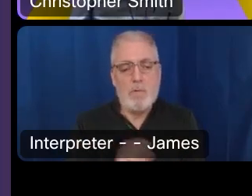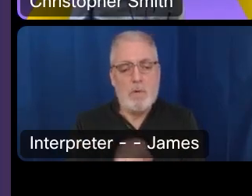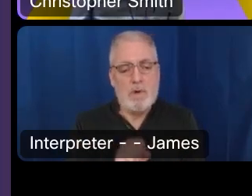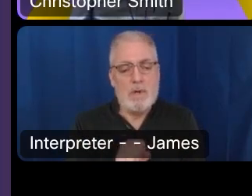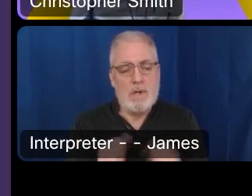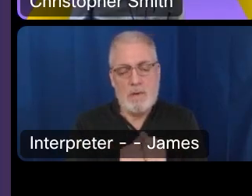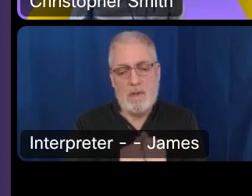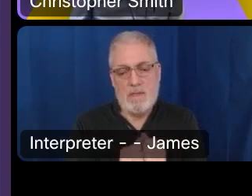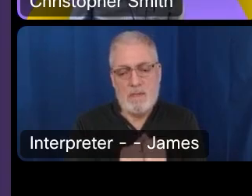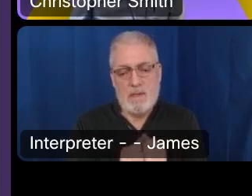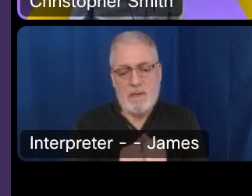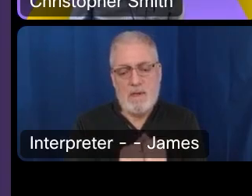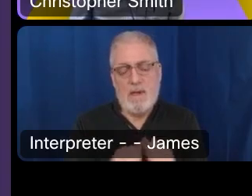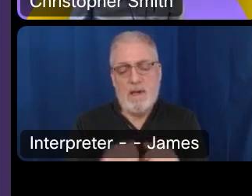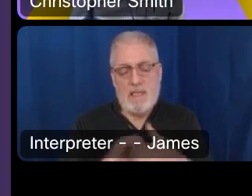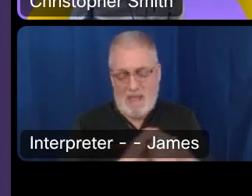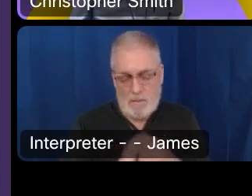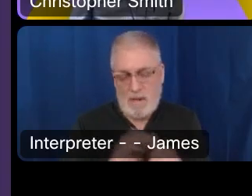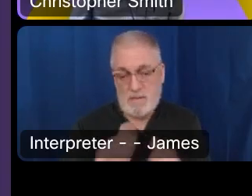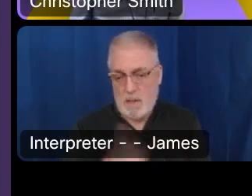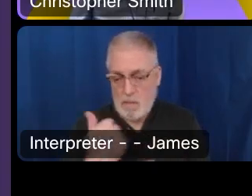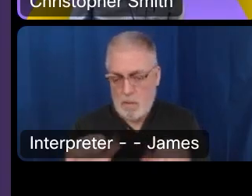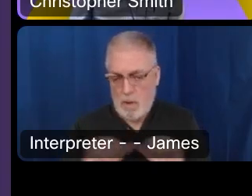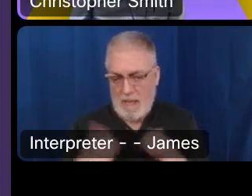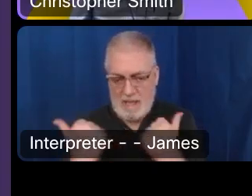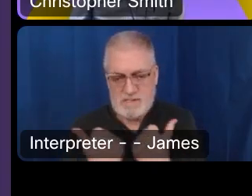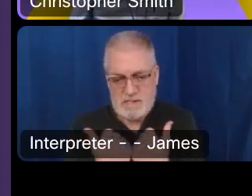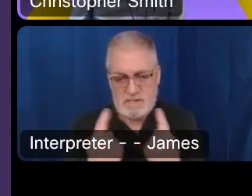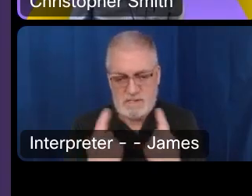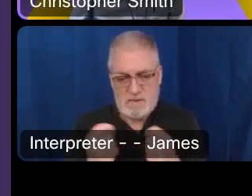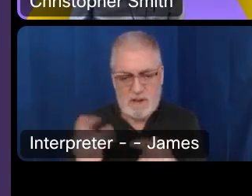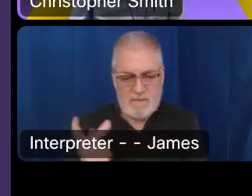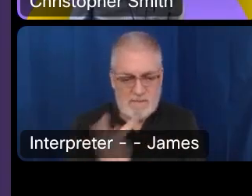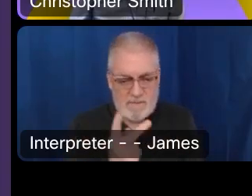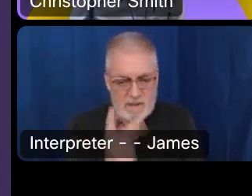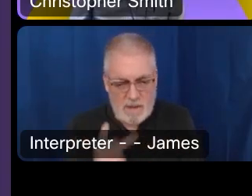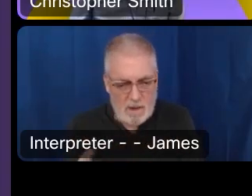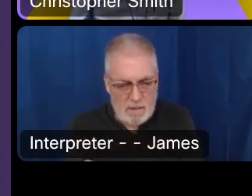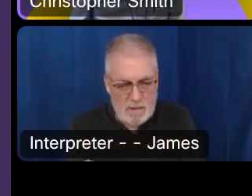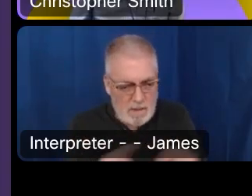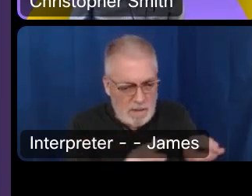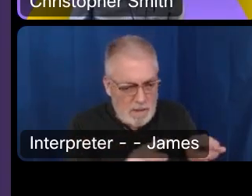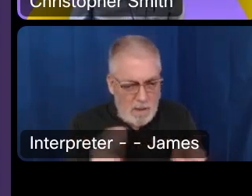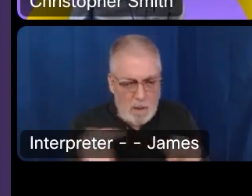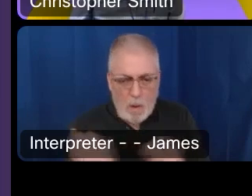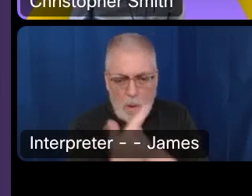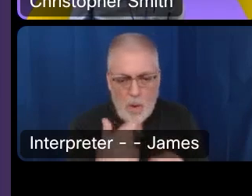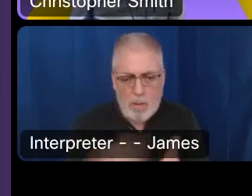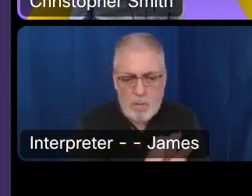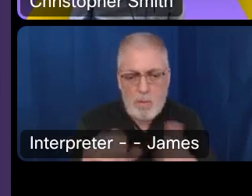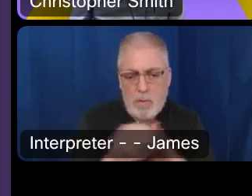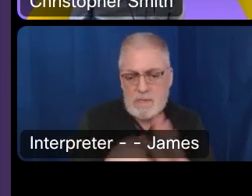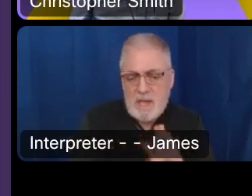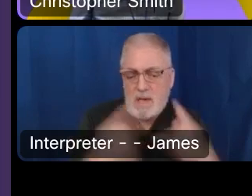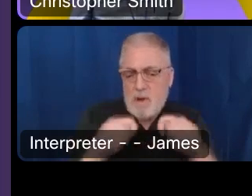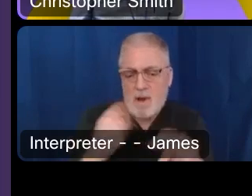for these services and get thoughts from the community about how to better meet them. So we're still working together to process that data